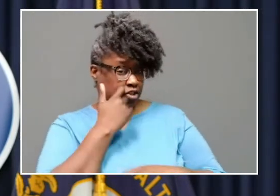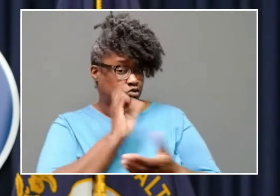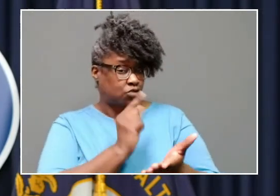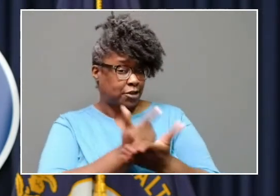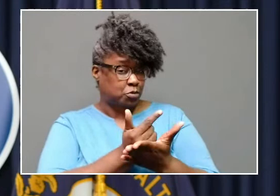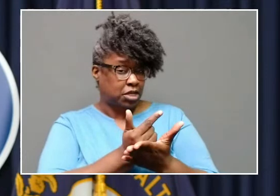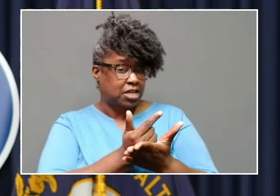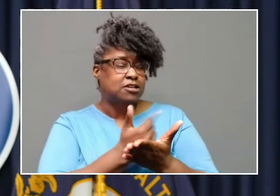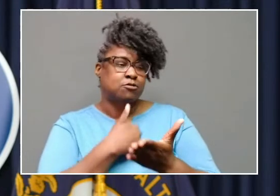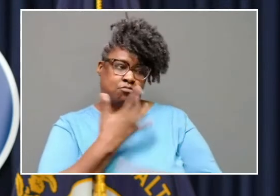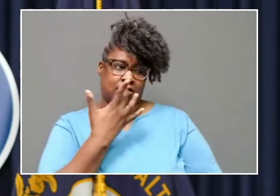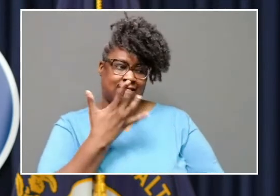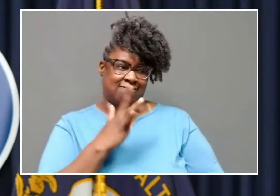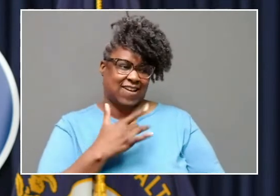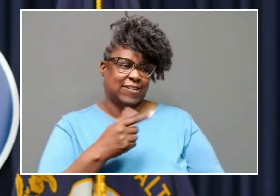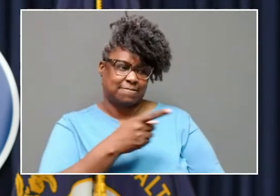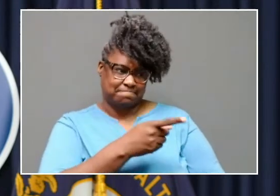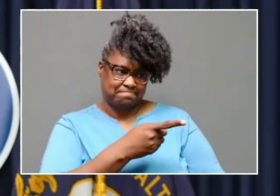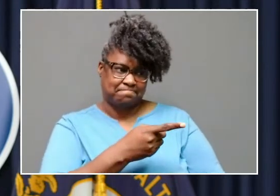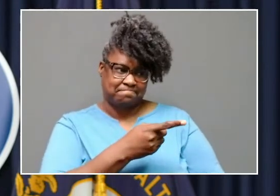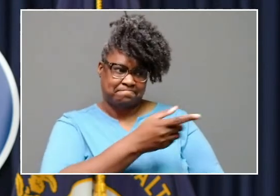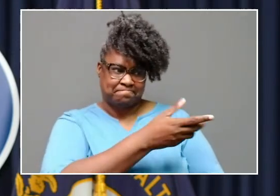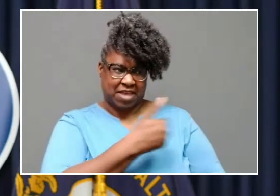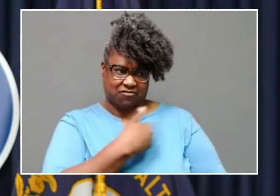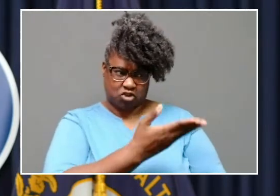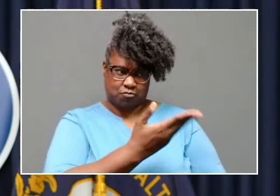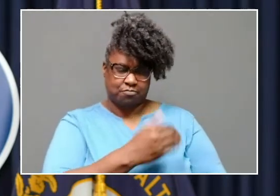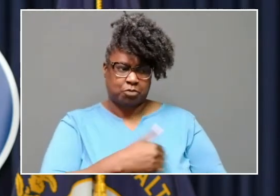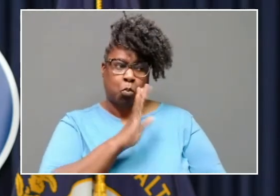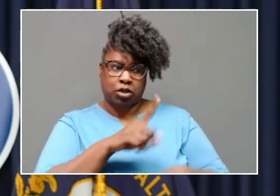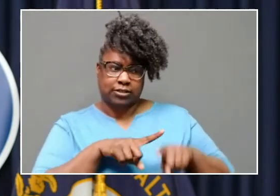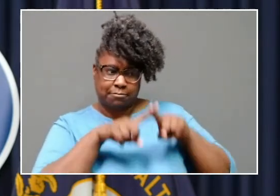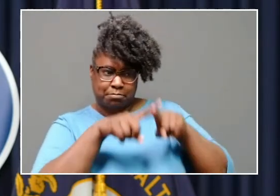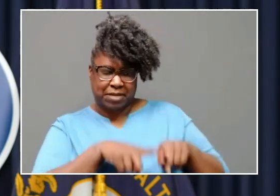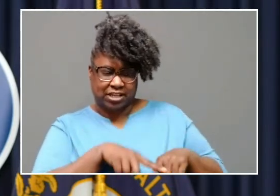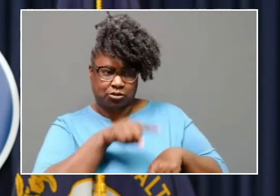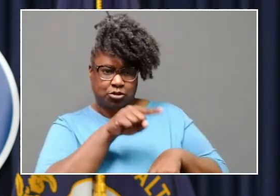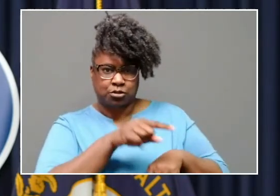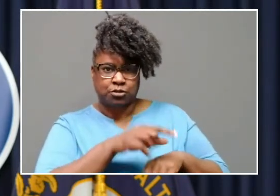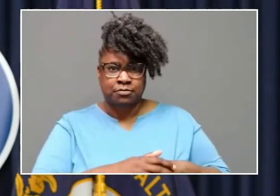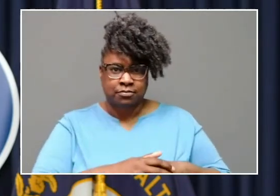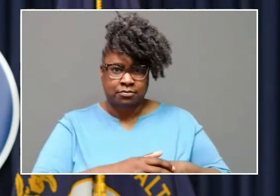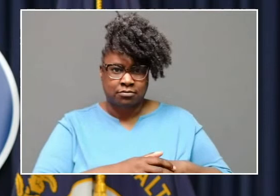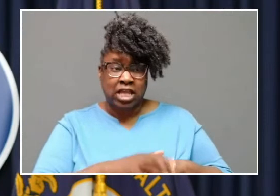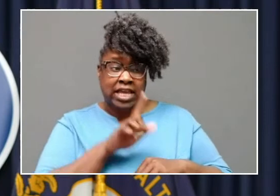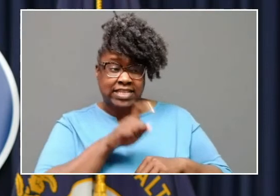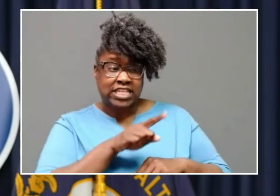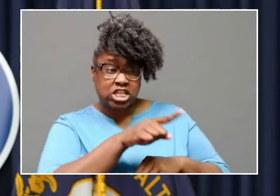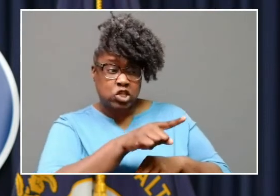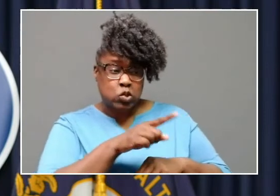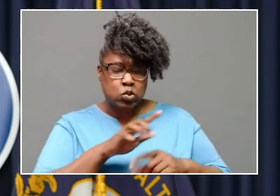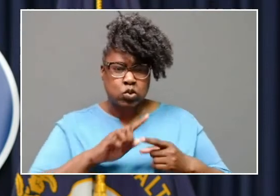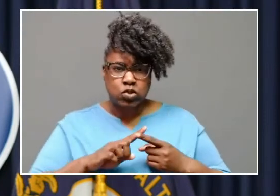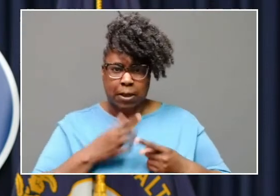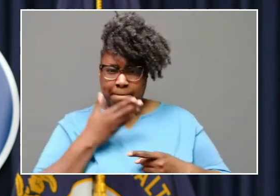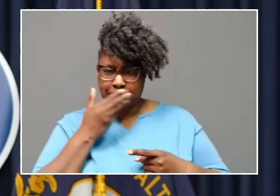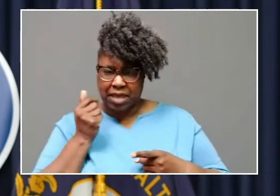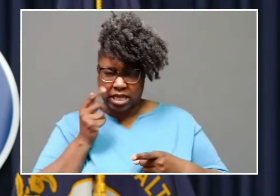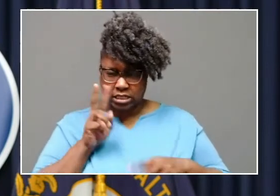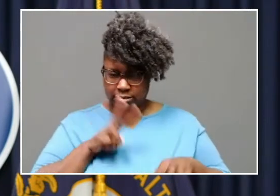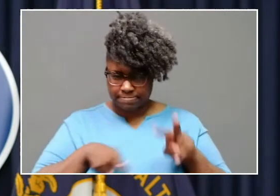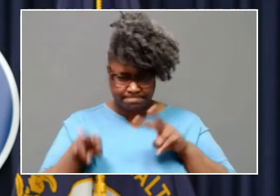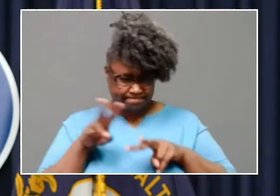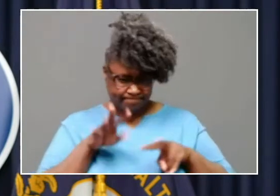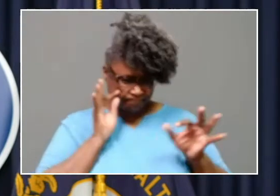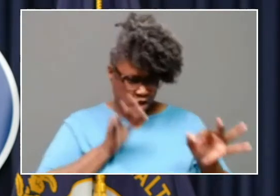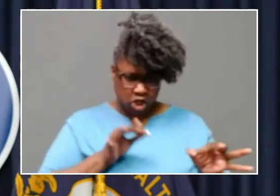you. We'll depend on you. We'll need you to have your very best judgment, but we will be safer because of you. And